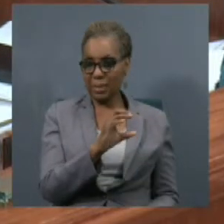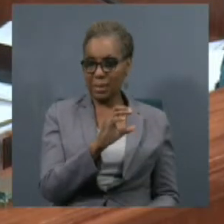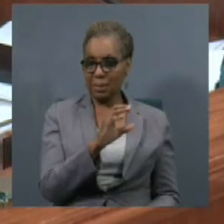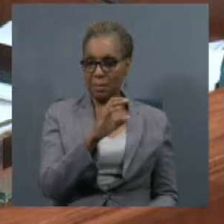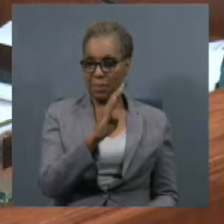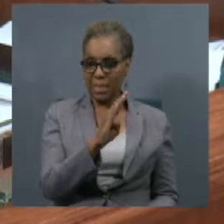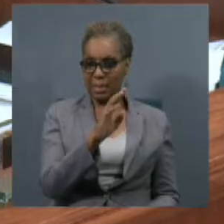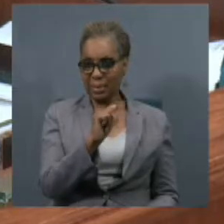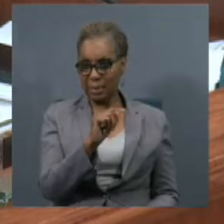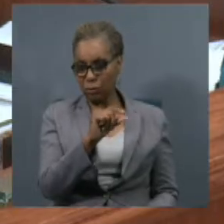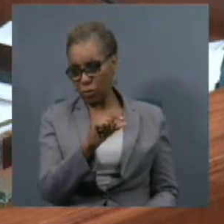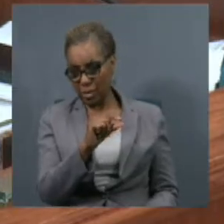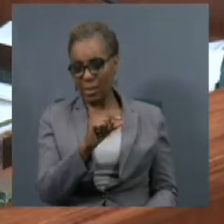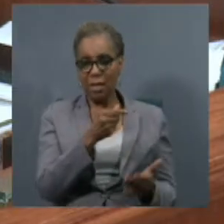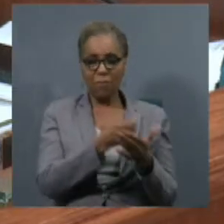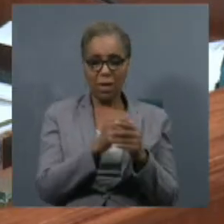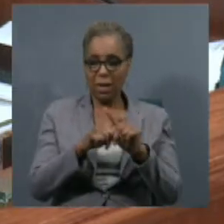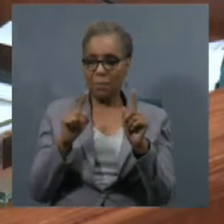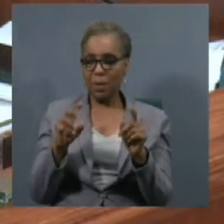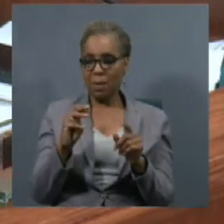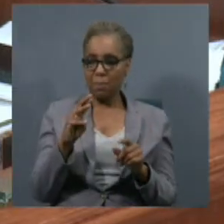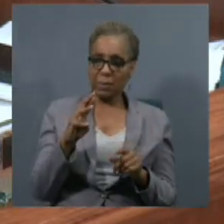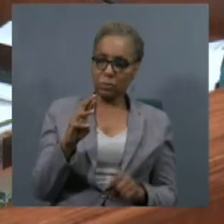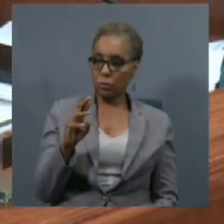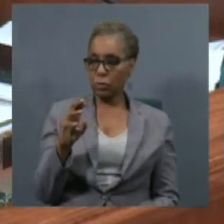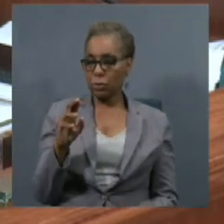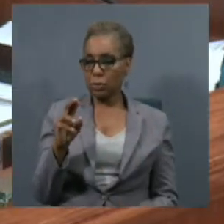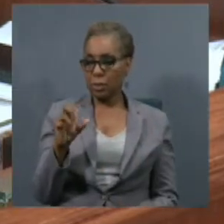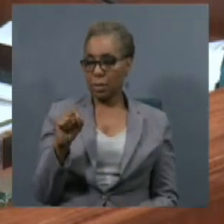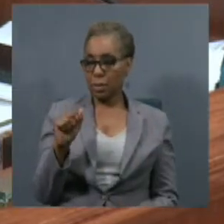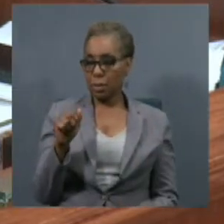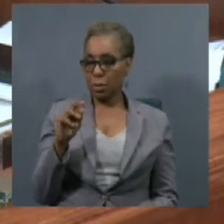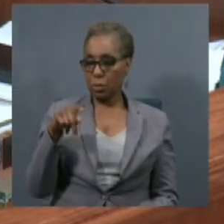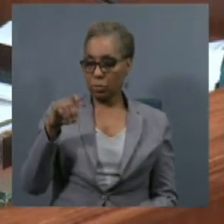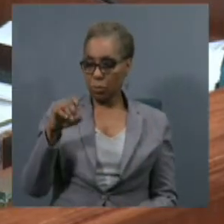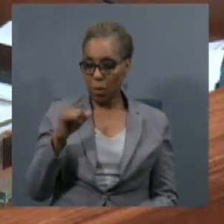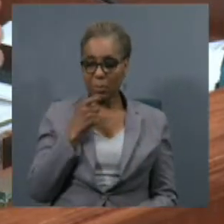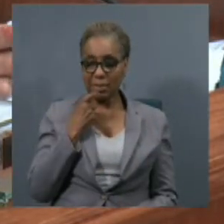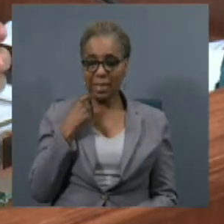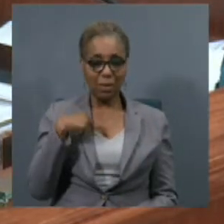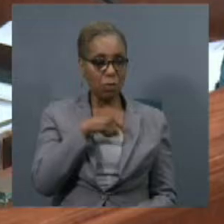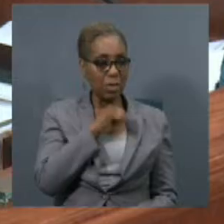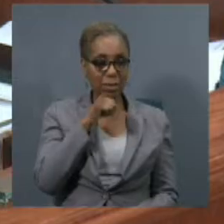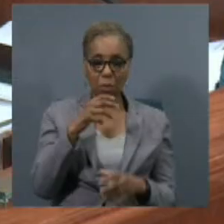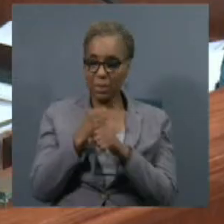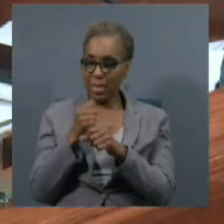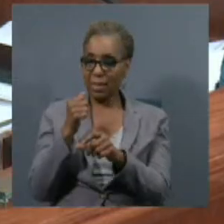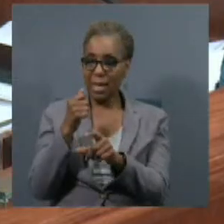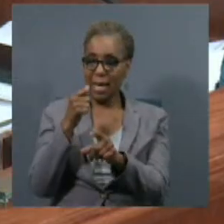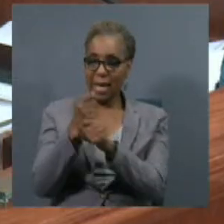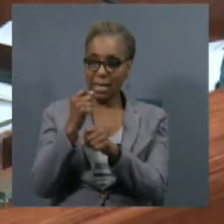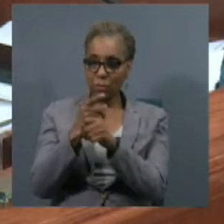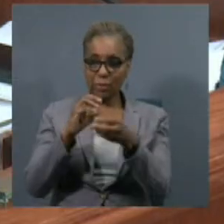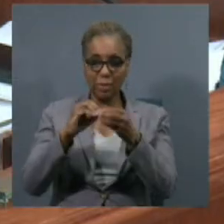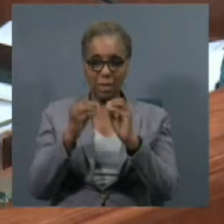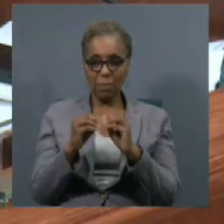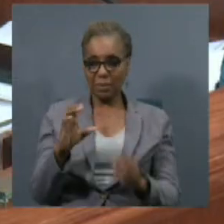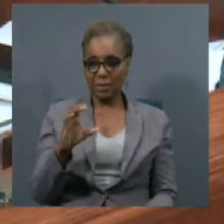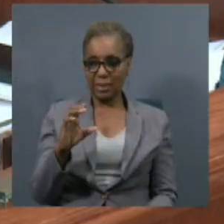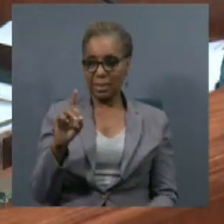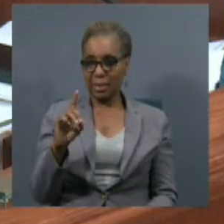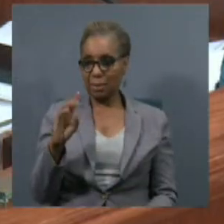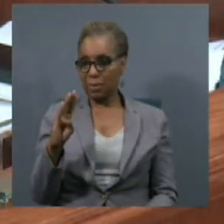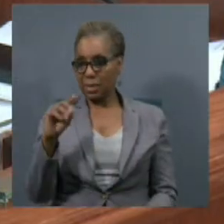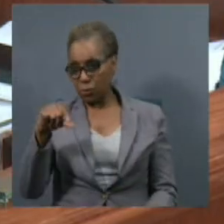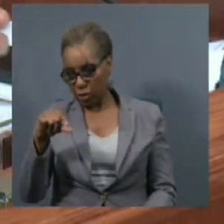that, Mr. Sarpy pointed out that we really don't get annually the number of CDBG